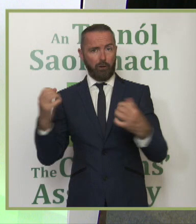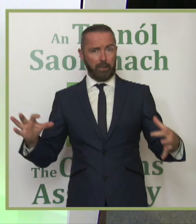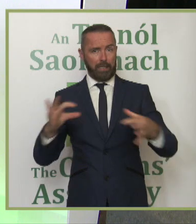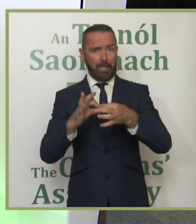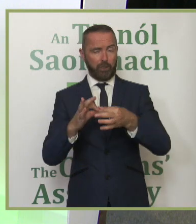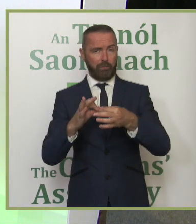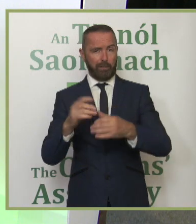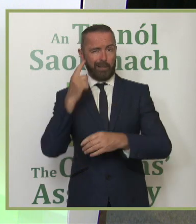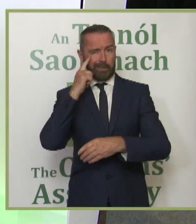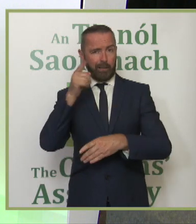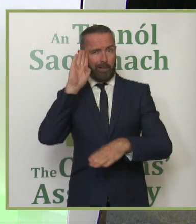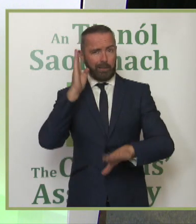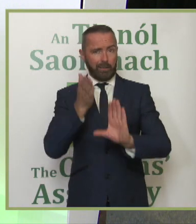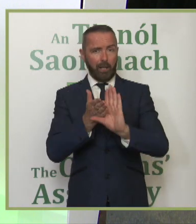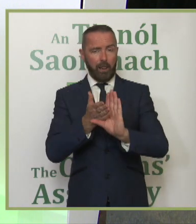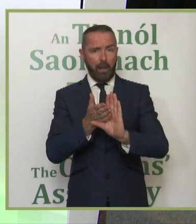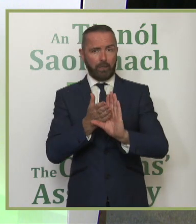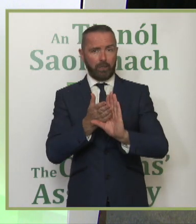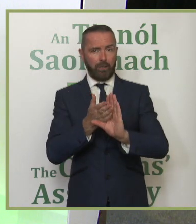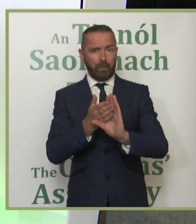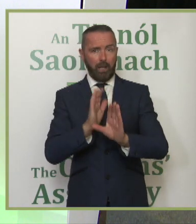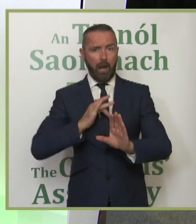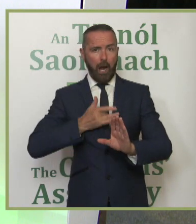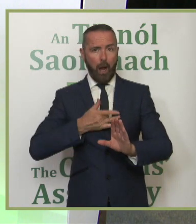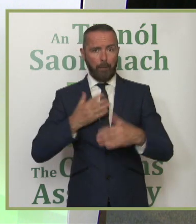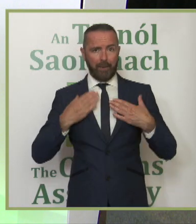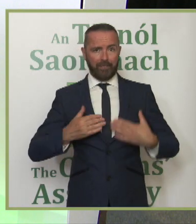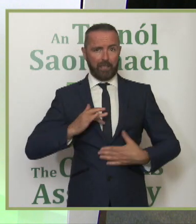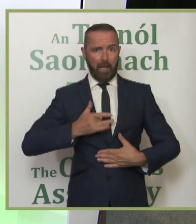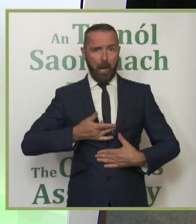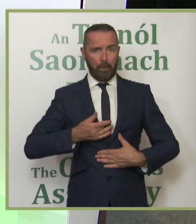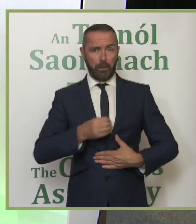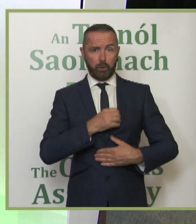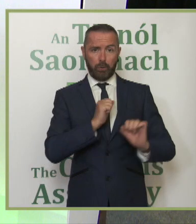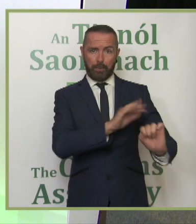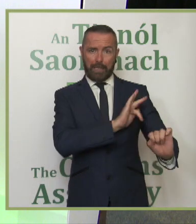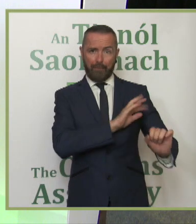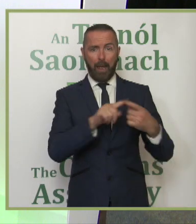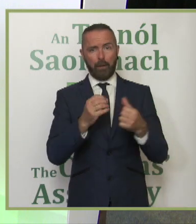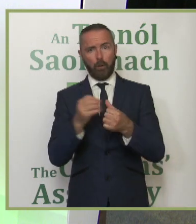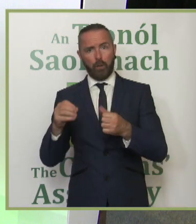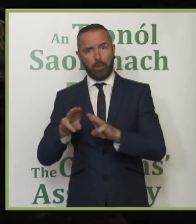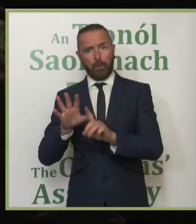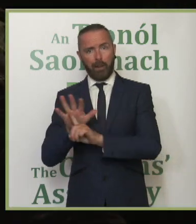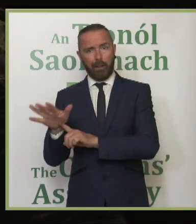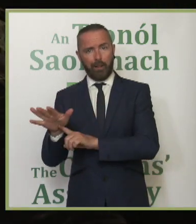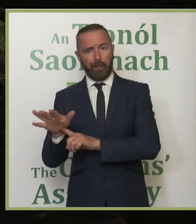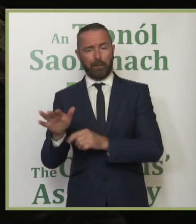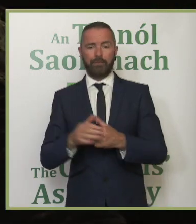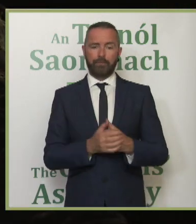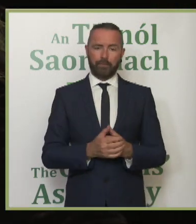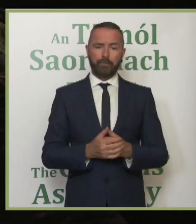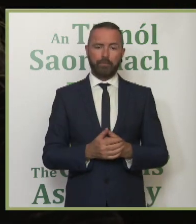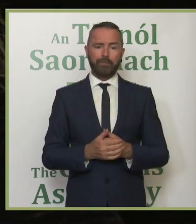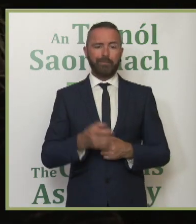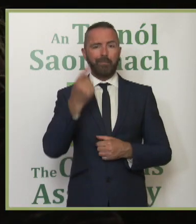those psychological harms, physical harms, both to others and, as I say, community. And you're looking at